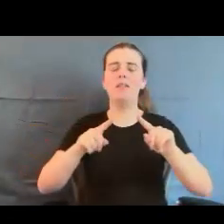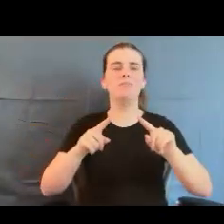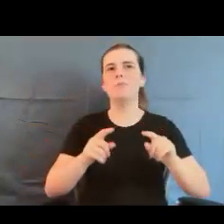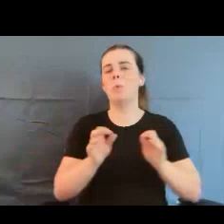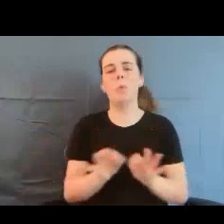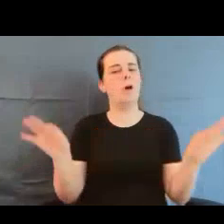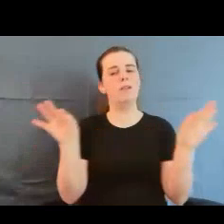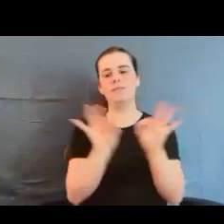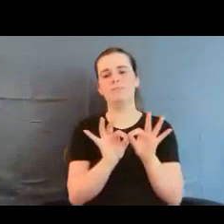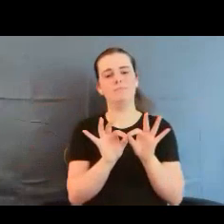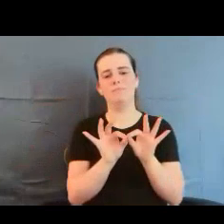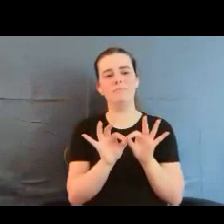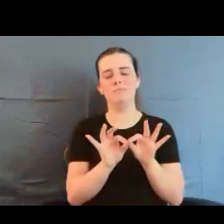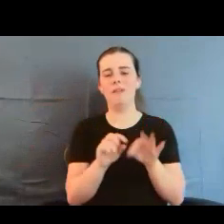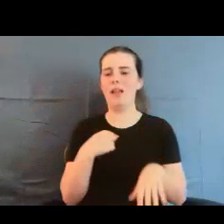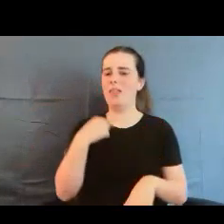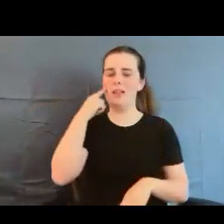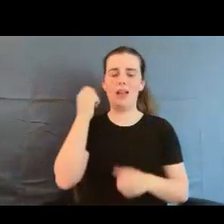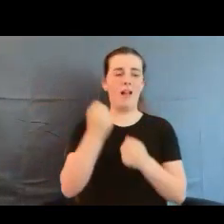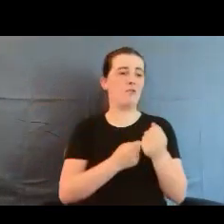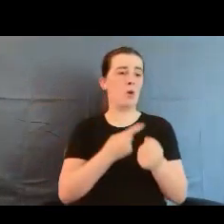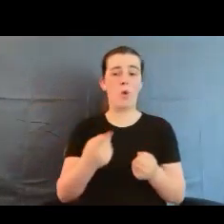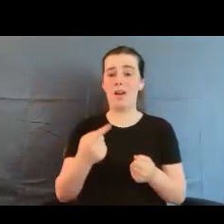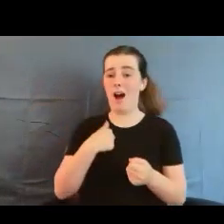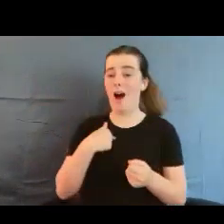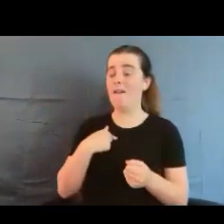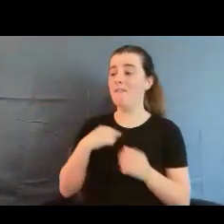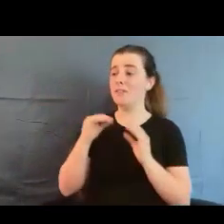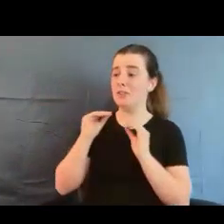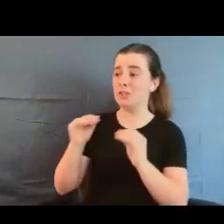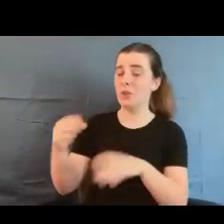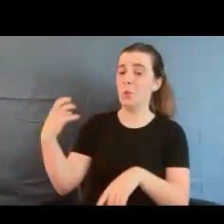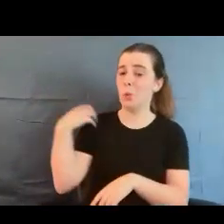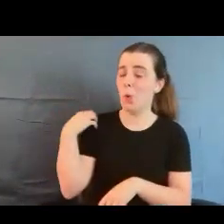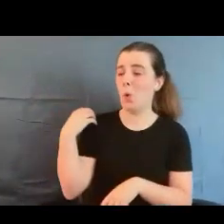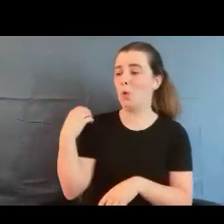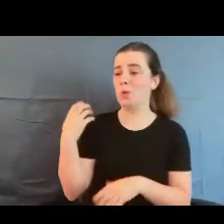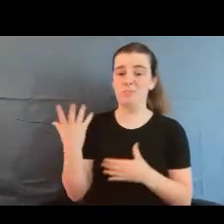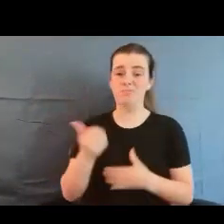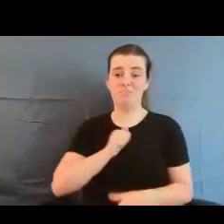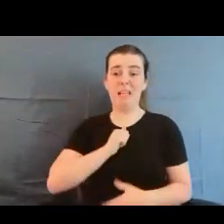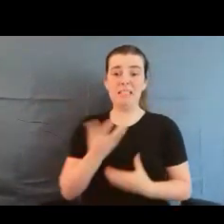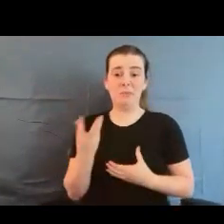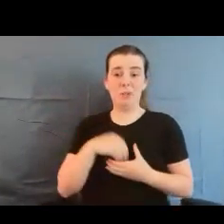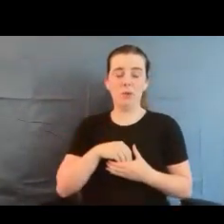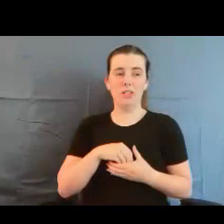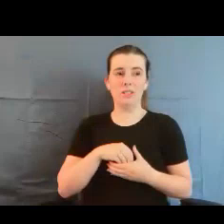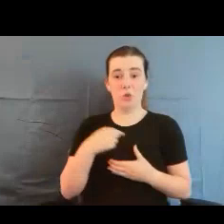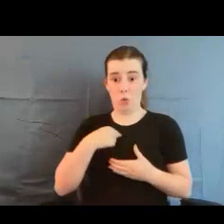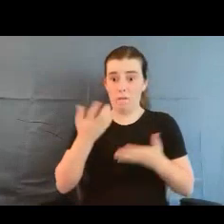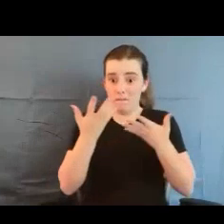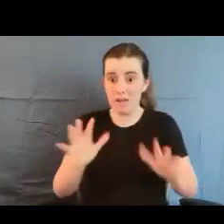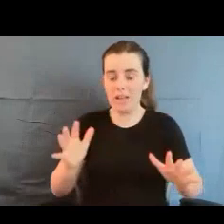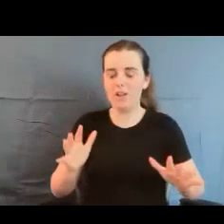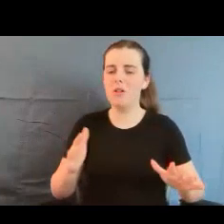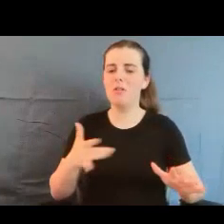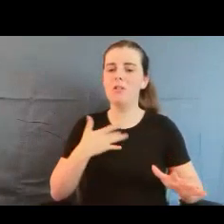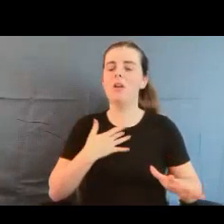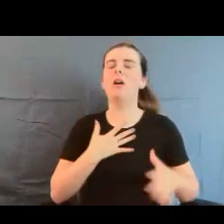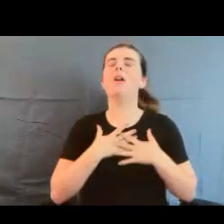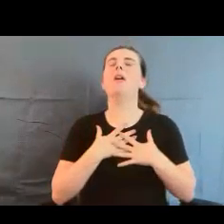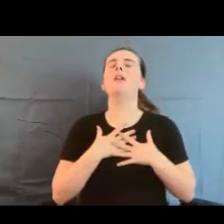think everyone who I've coached who has done this, and myself included, feel that when you're done with it, you're like, wow, I have such a deep appreciation